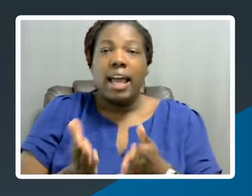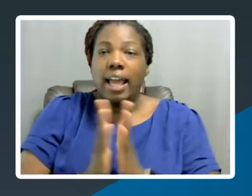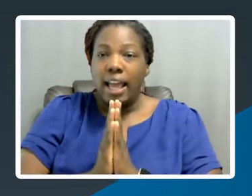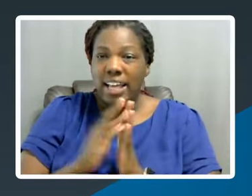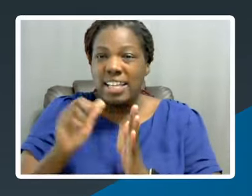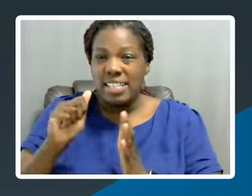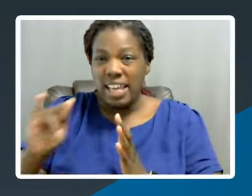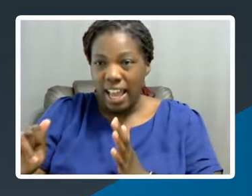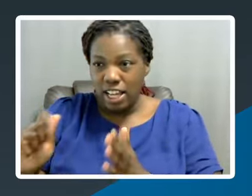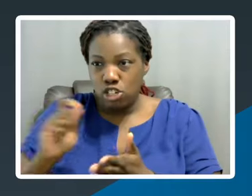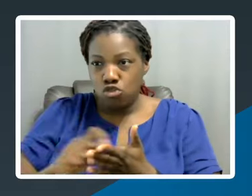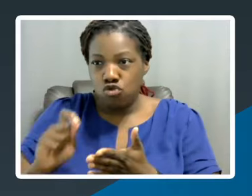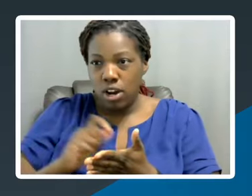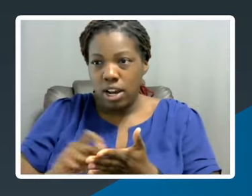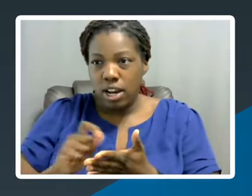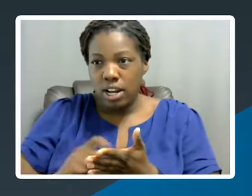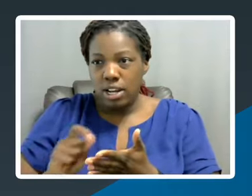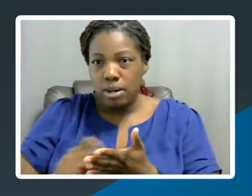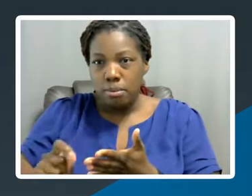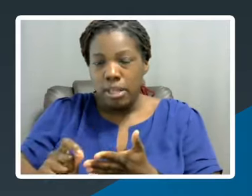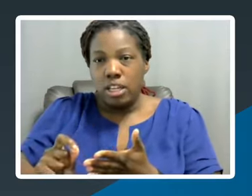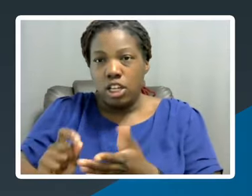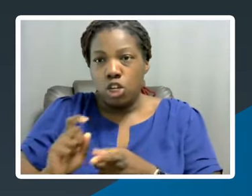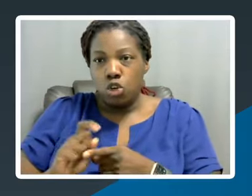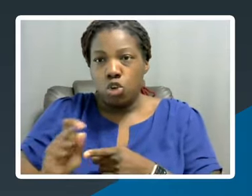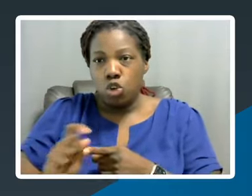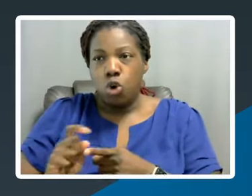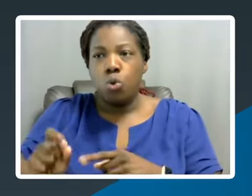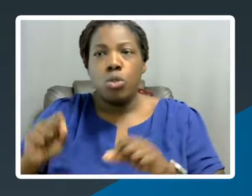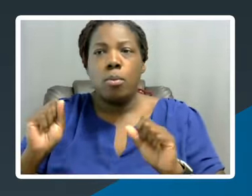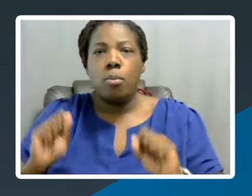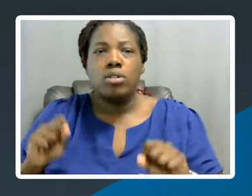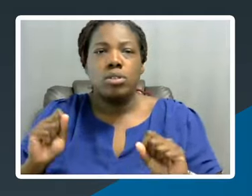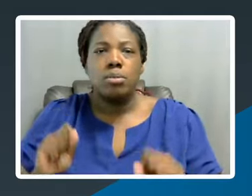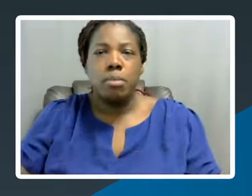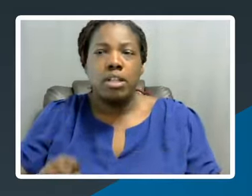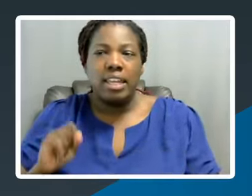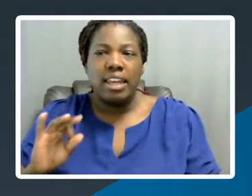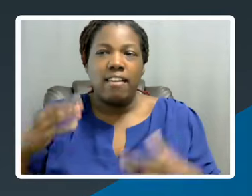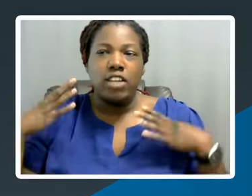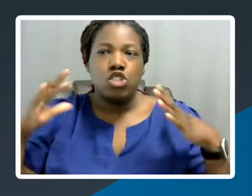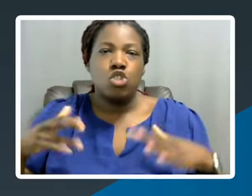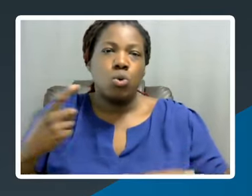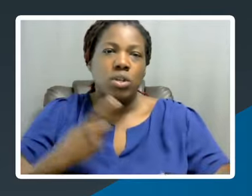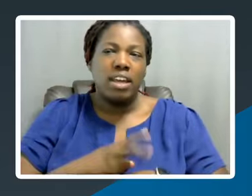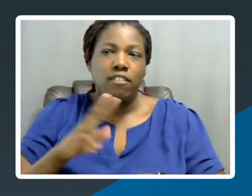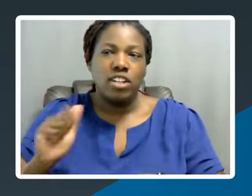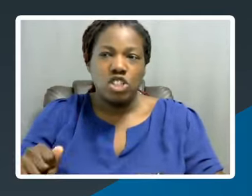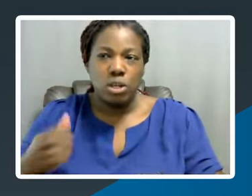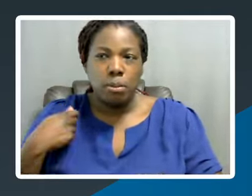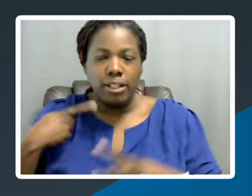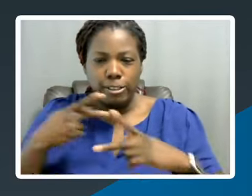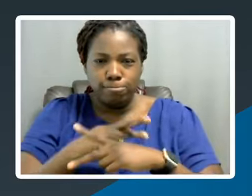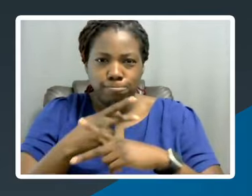me what the probability would be that it would be a snow day the next day in Virginia. And it did. It did a great job of